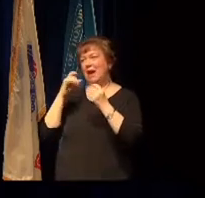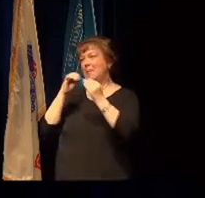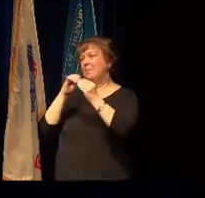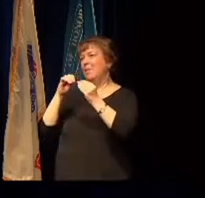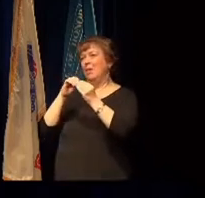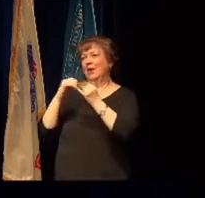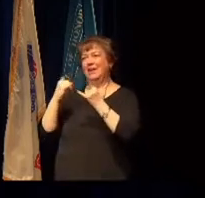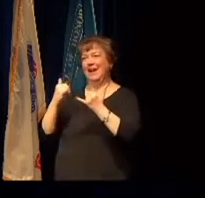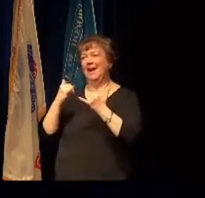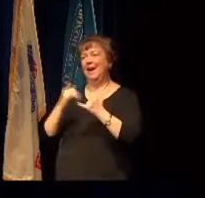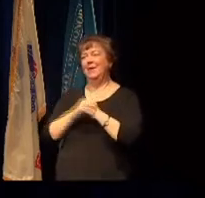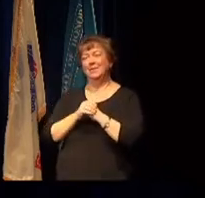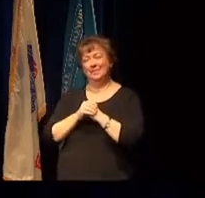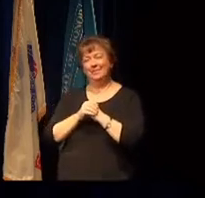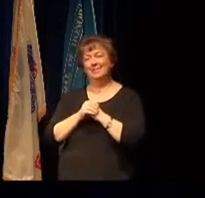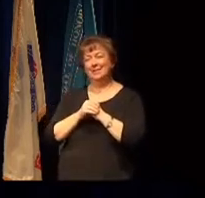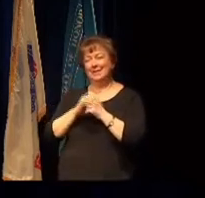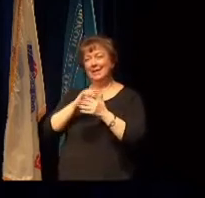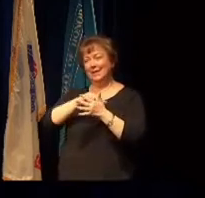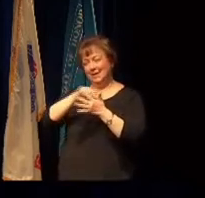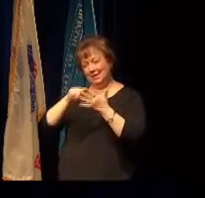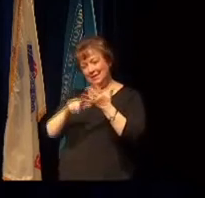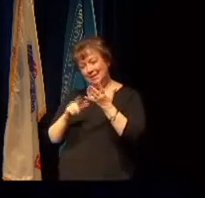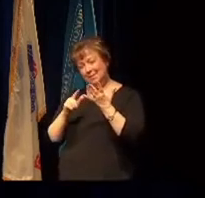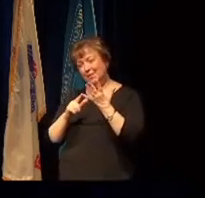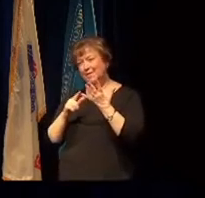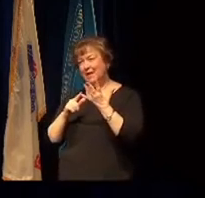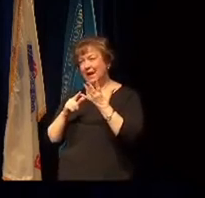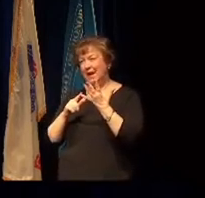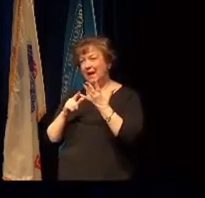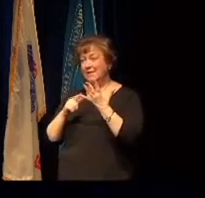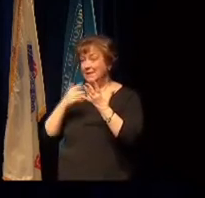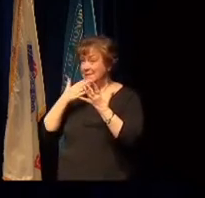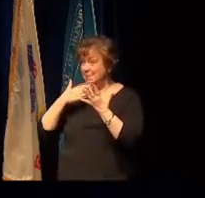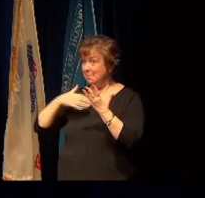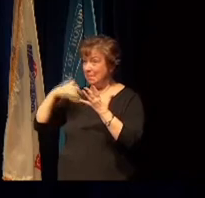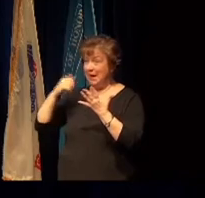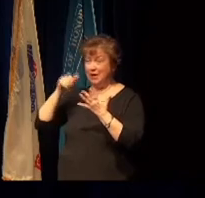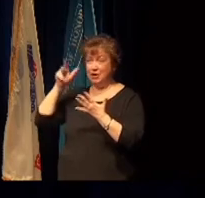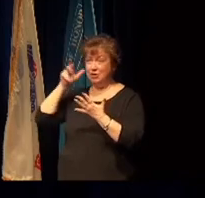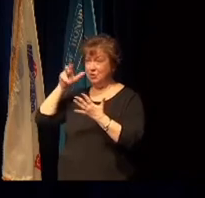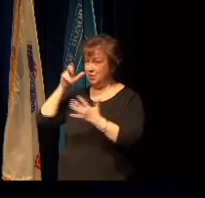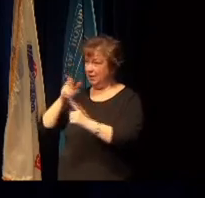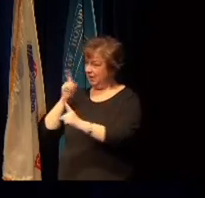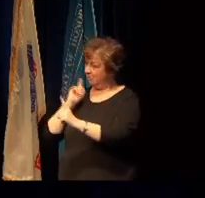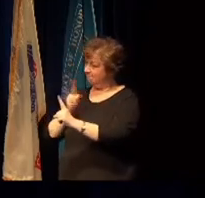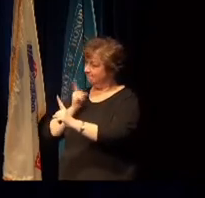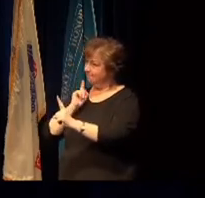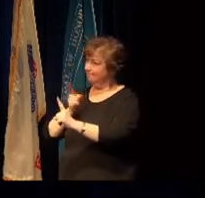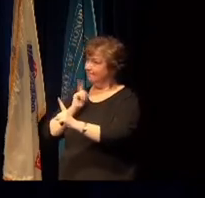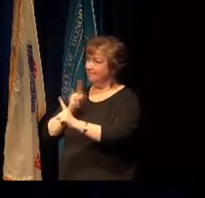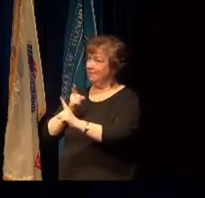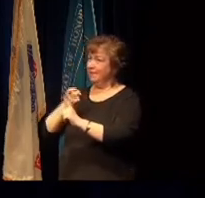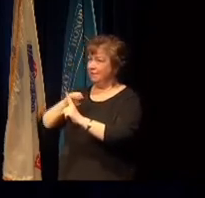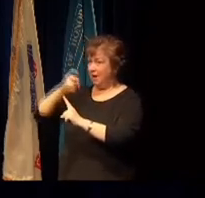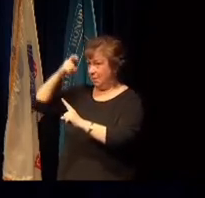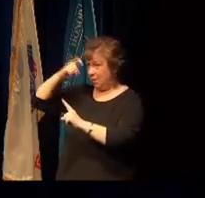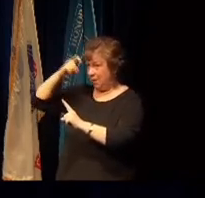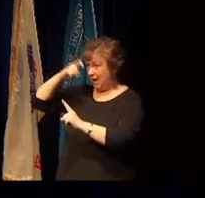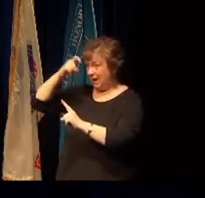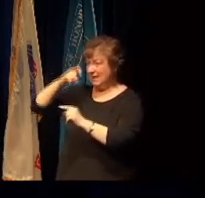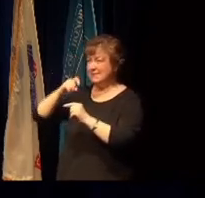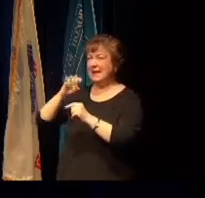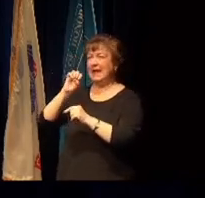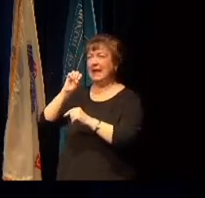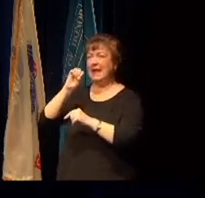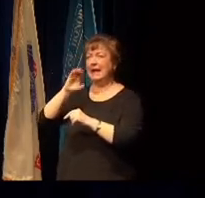it's better to hear the rebuke of the wise, verse 5, I believe it is in Ecclesiastes 7.